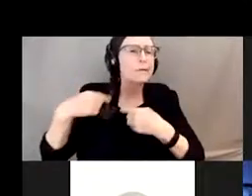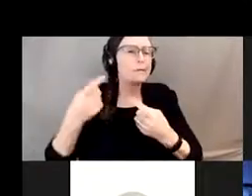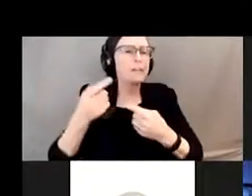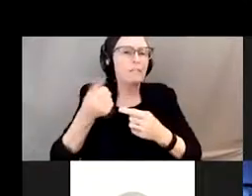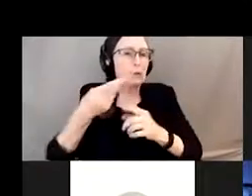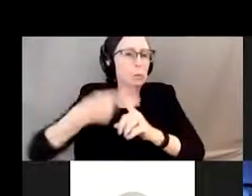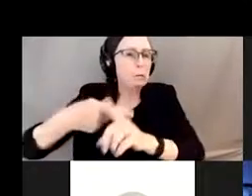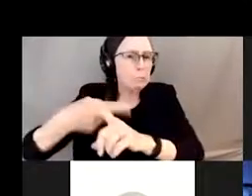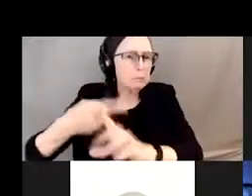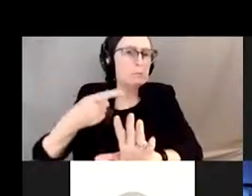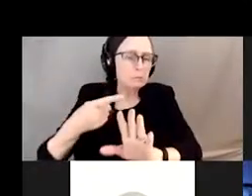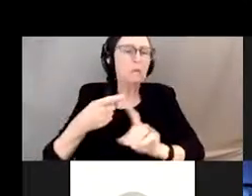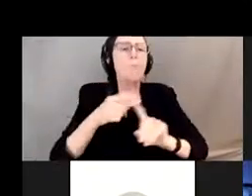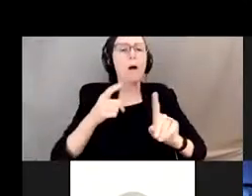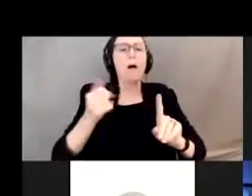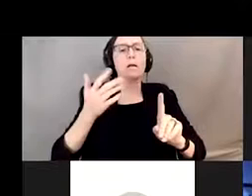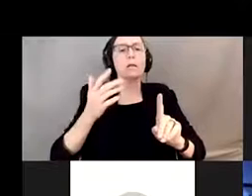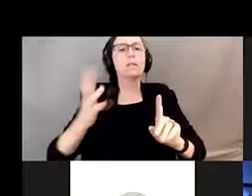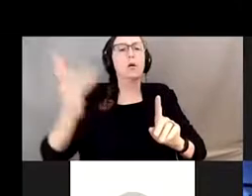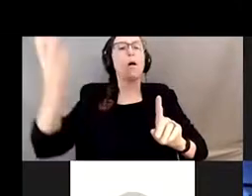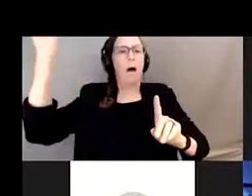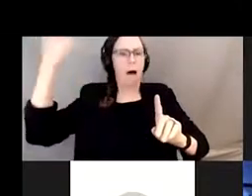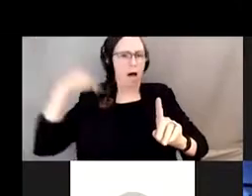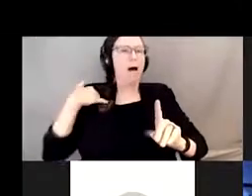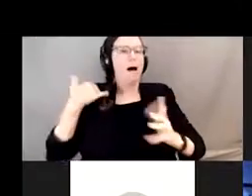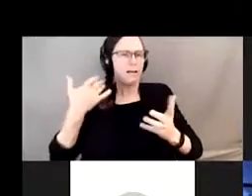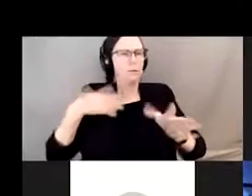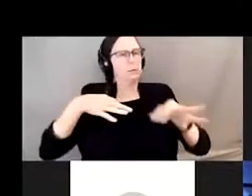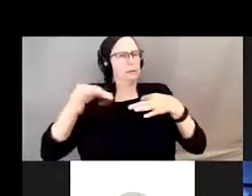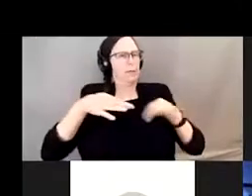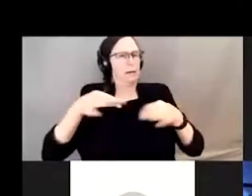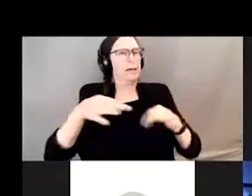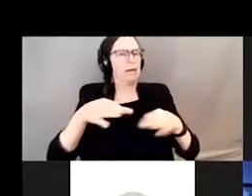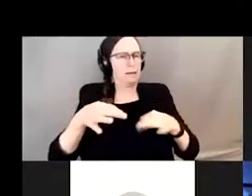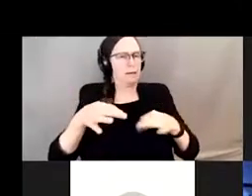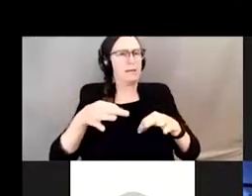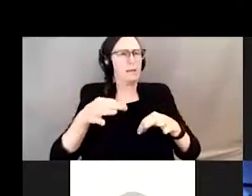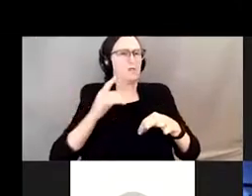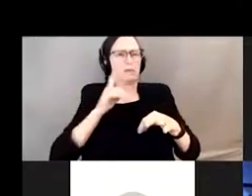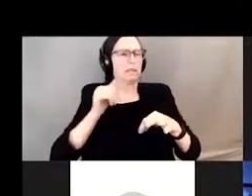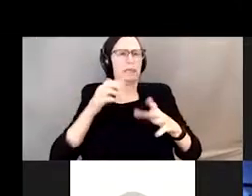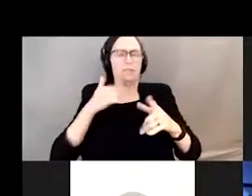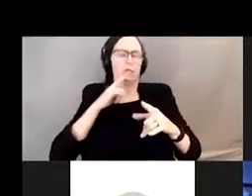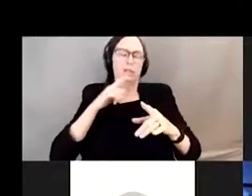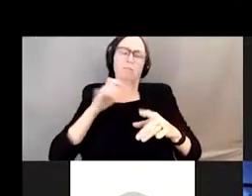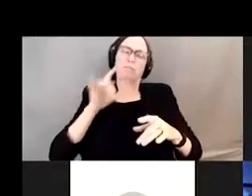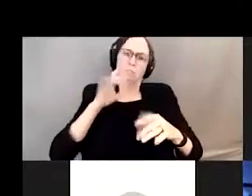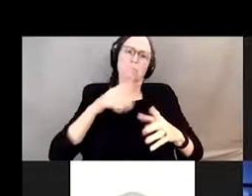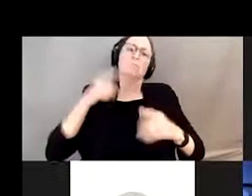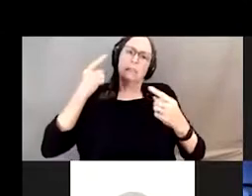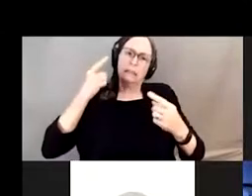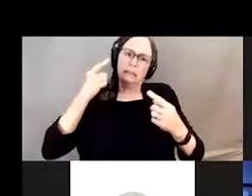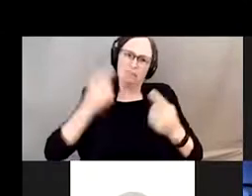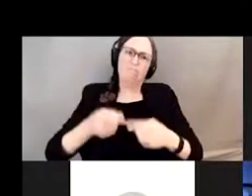couple months, but going back a ways to actually explain really the tortured history of this